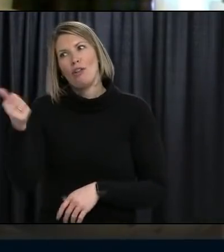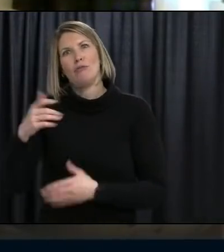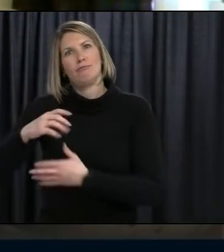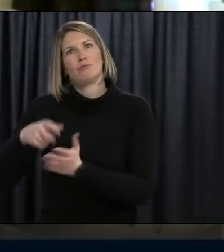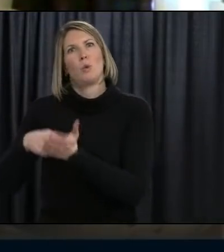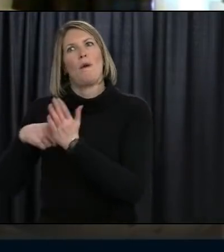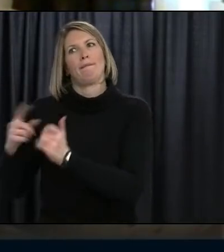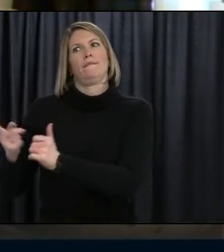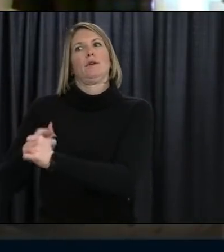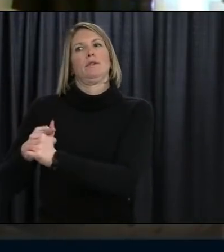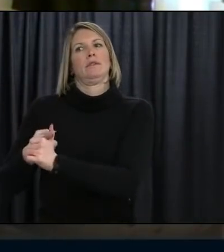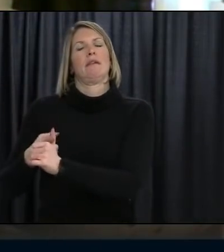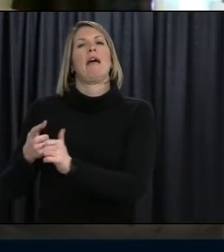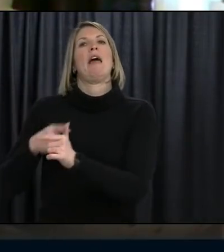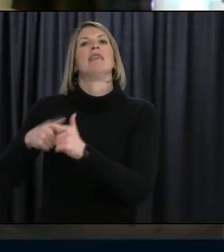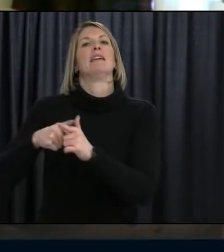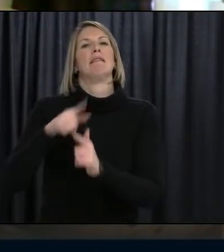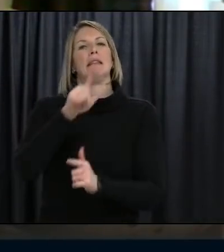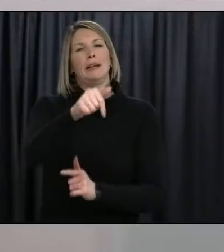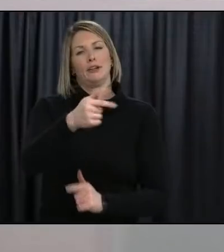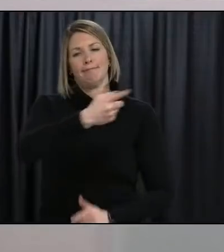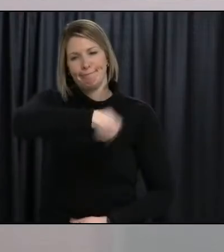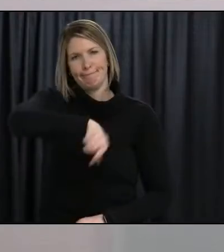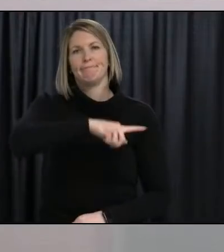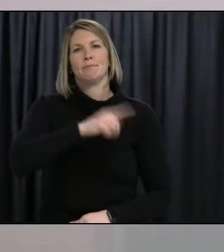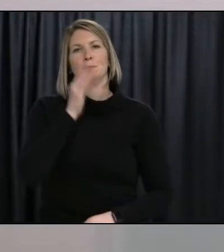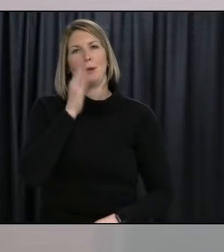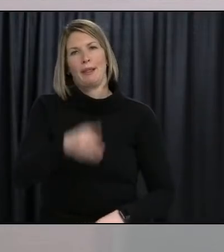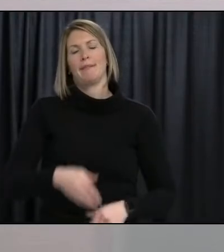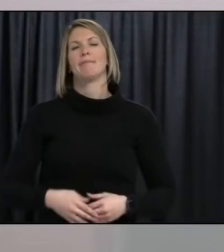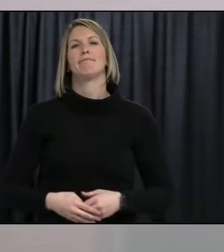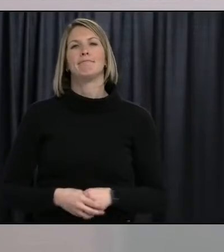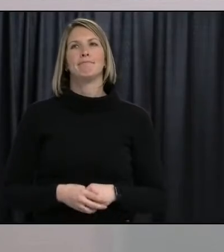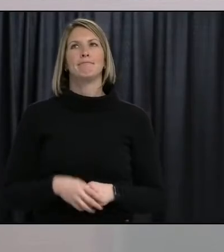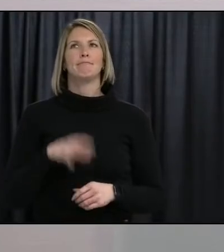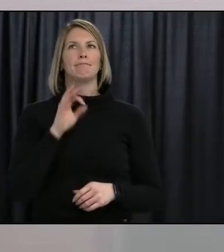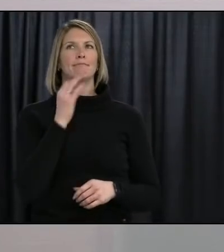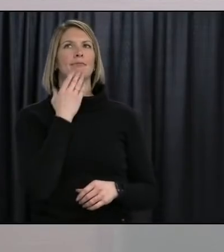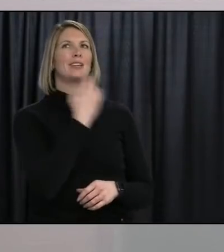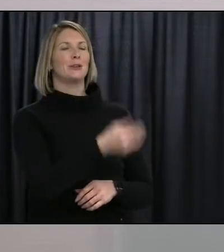are who need it first. Thank you.